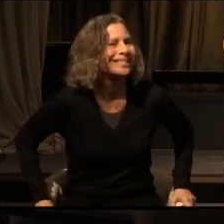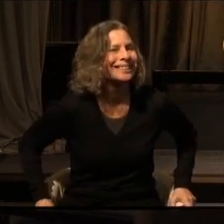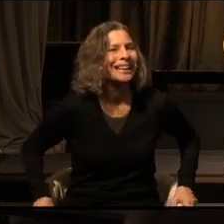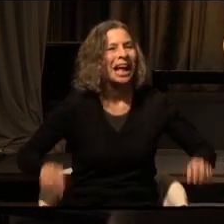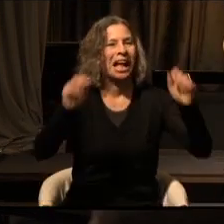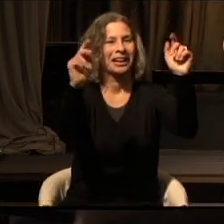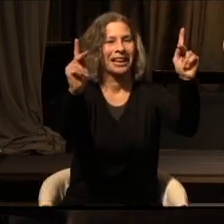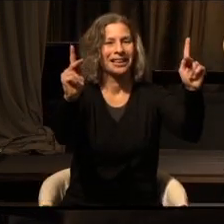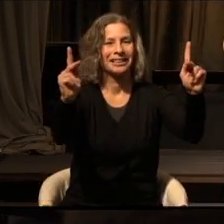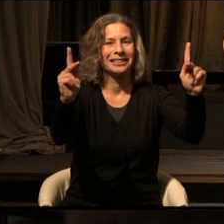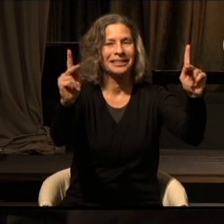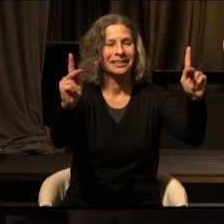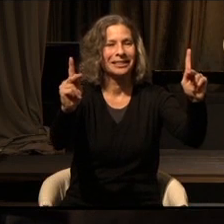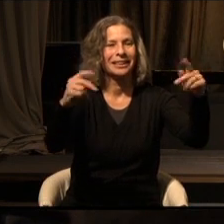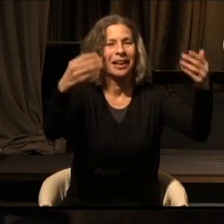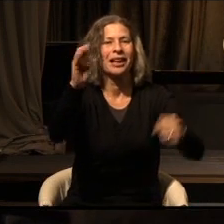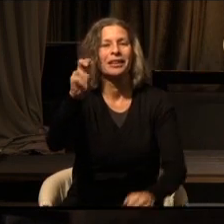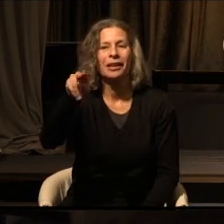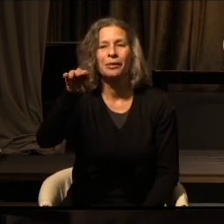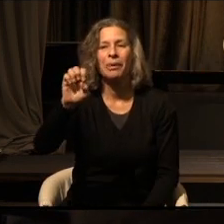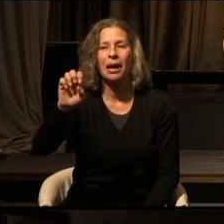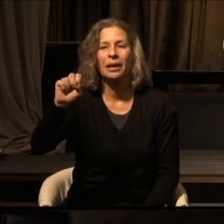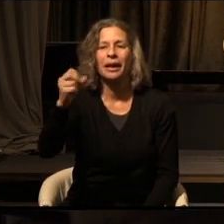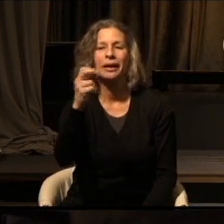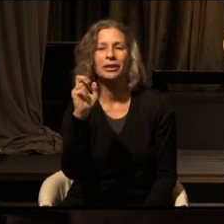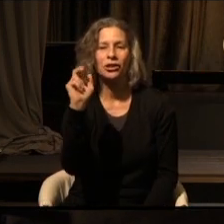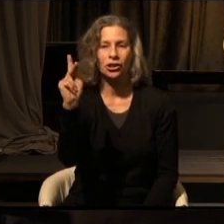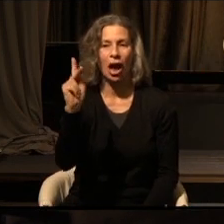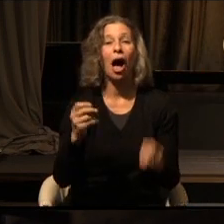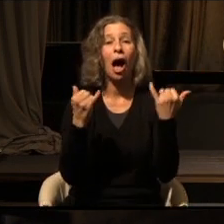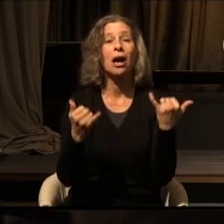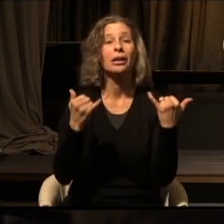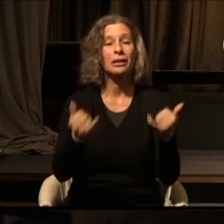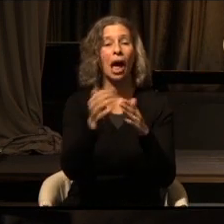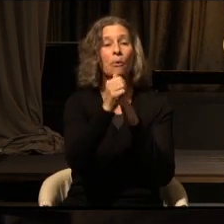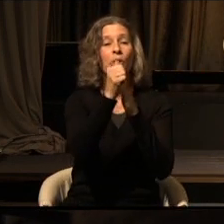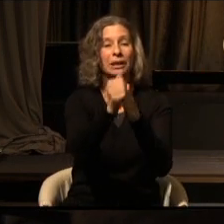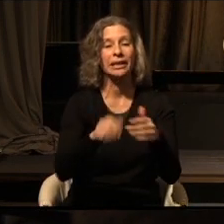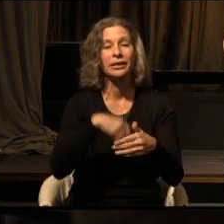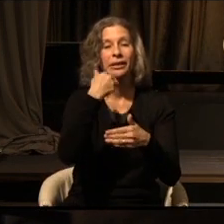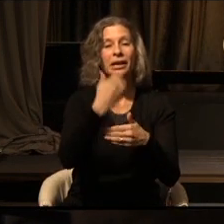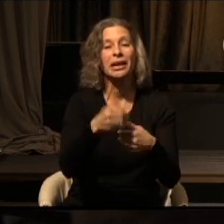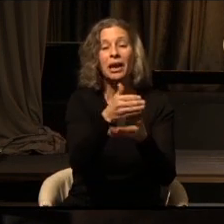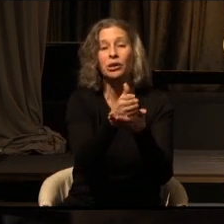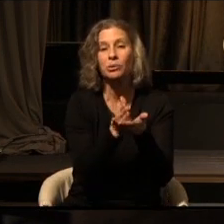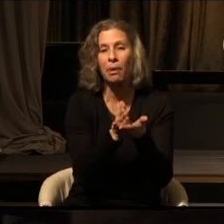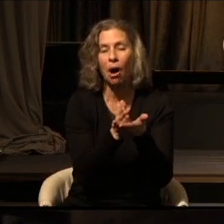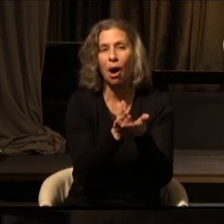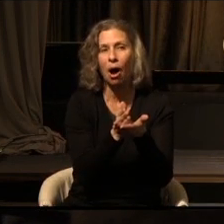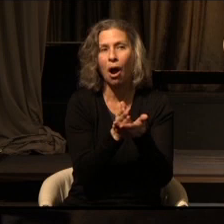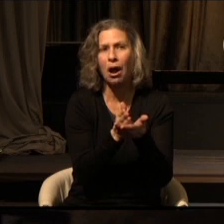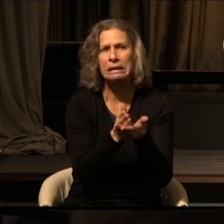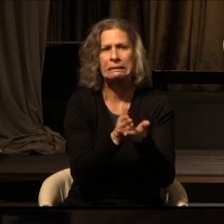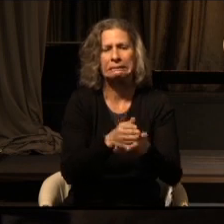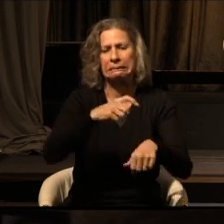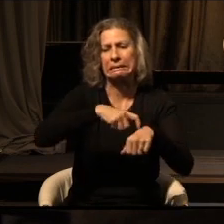Okay, I'm going to invite Bonnie Schock up now, who's going to lead us into the next section. We're running a little bit short of